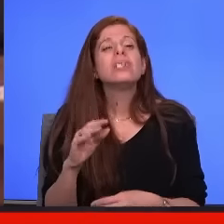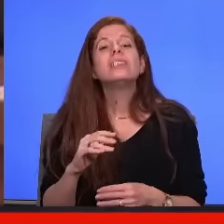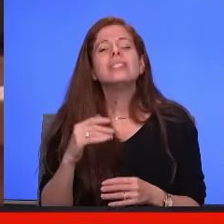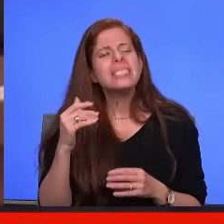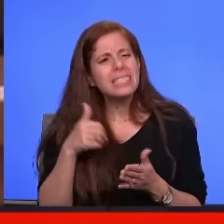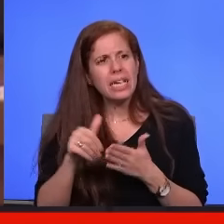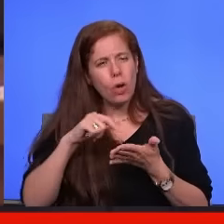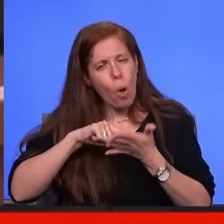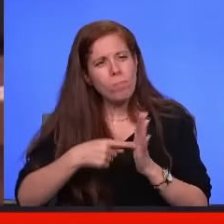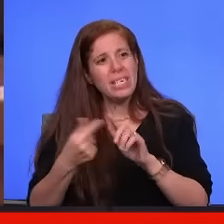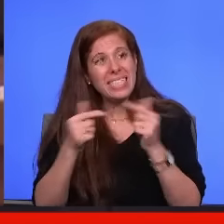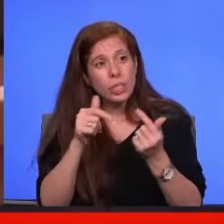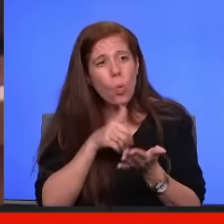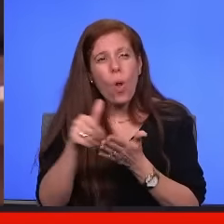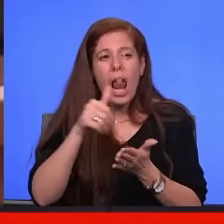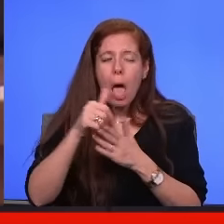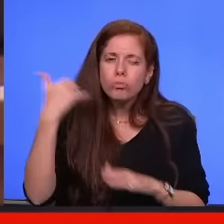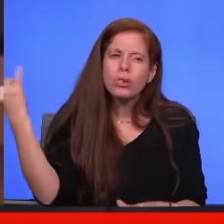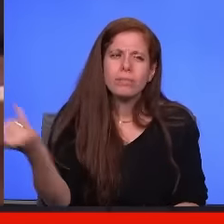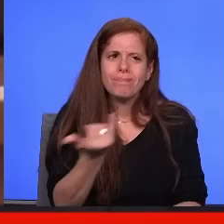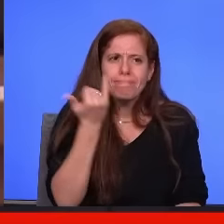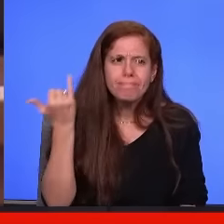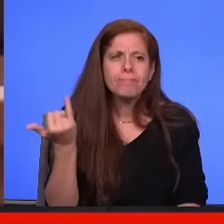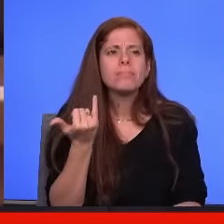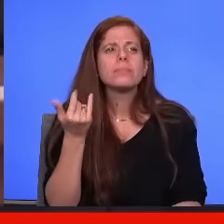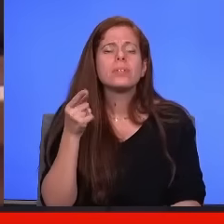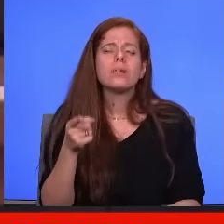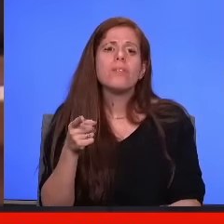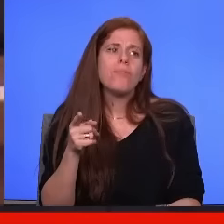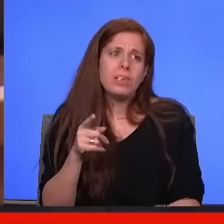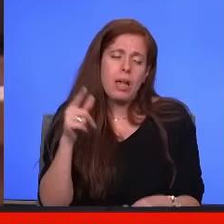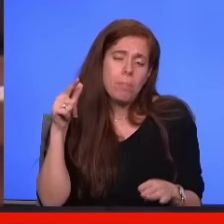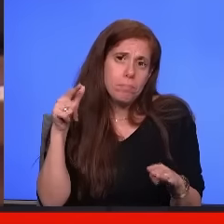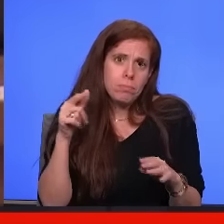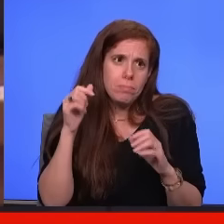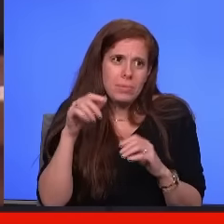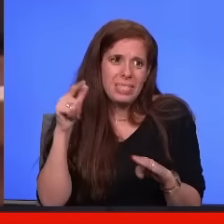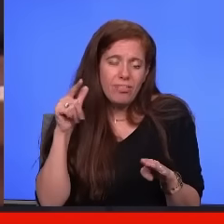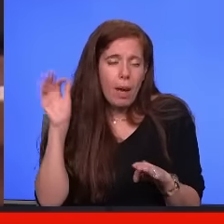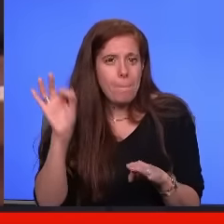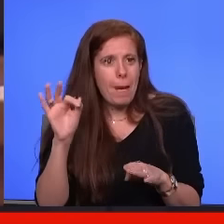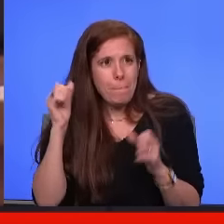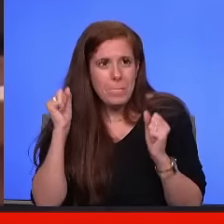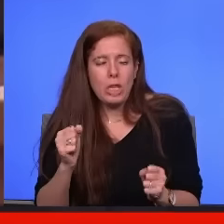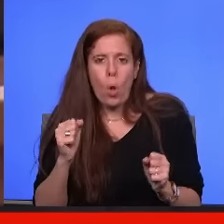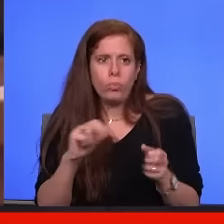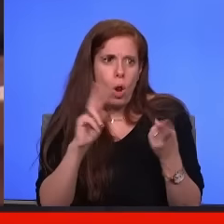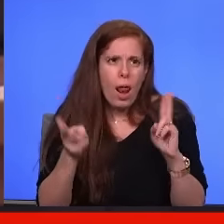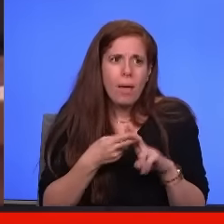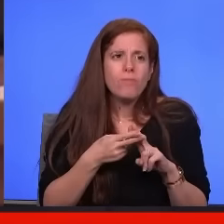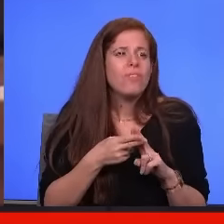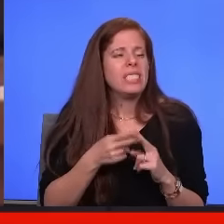a conflict that has become a major threat to global peace and security, exacerbate polarization, and